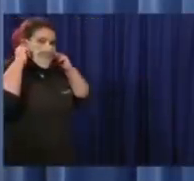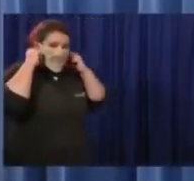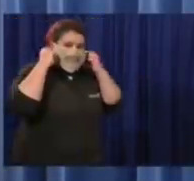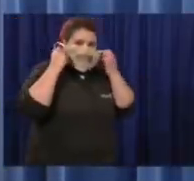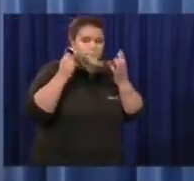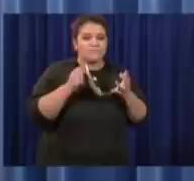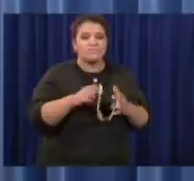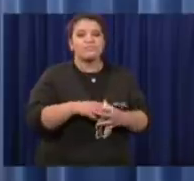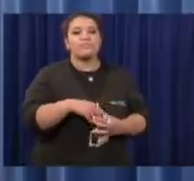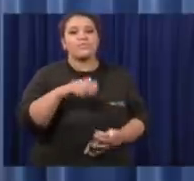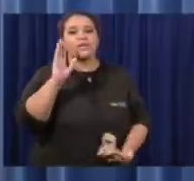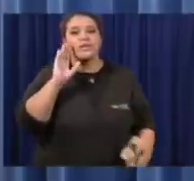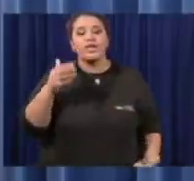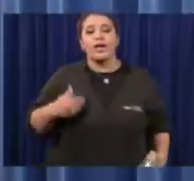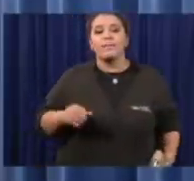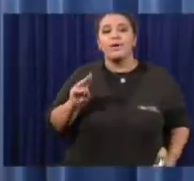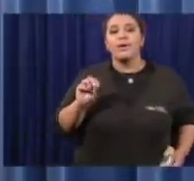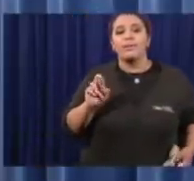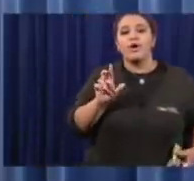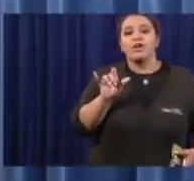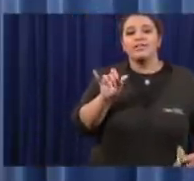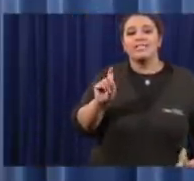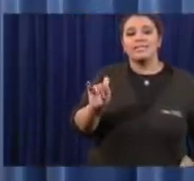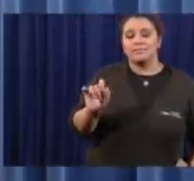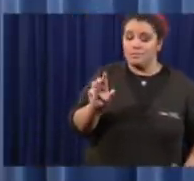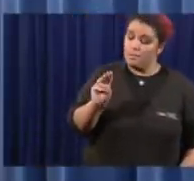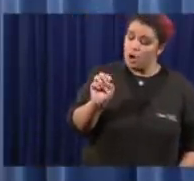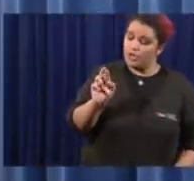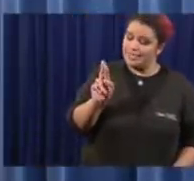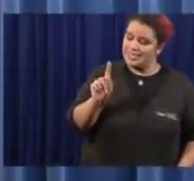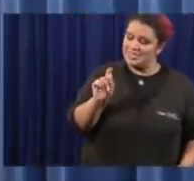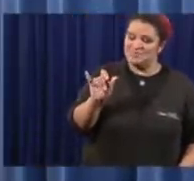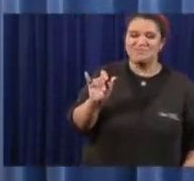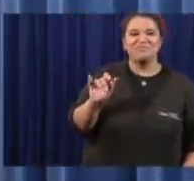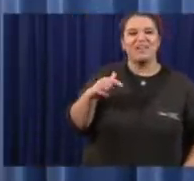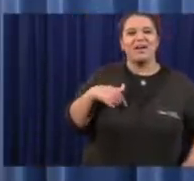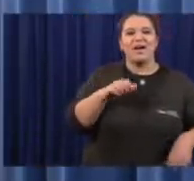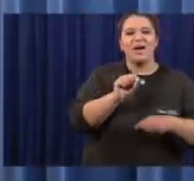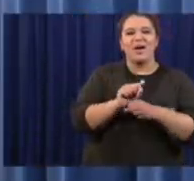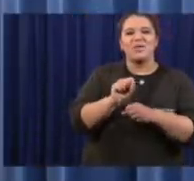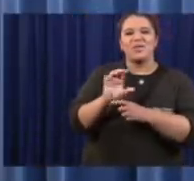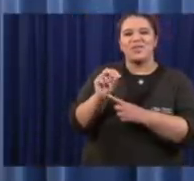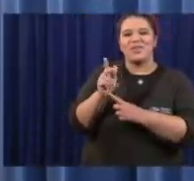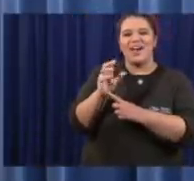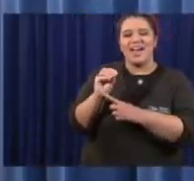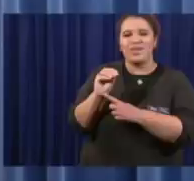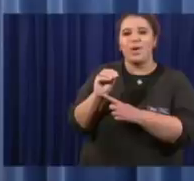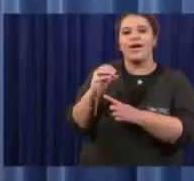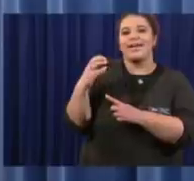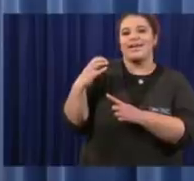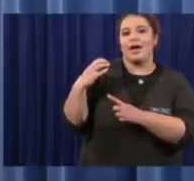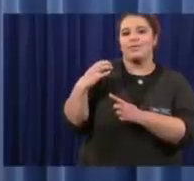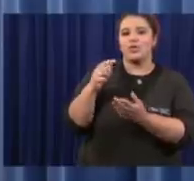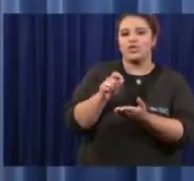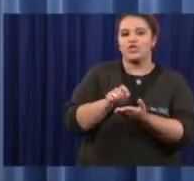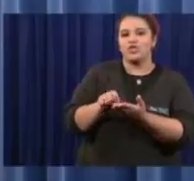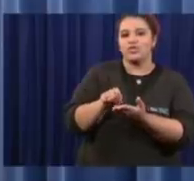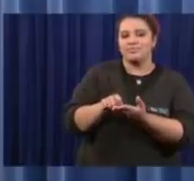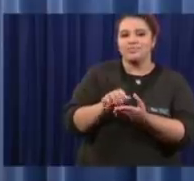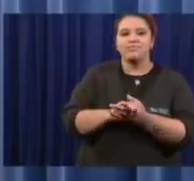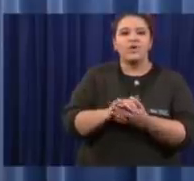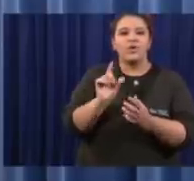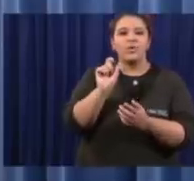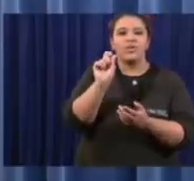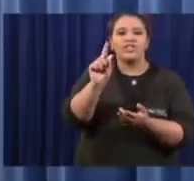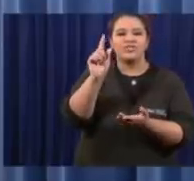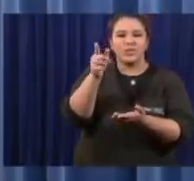Hi, Marty Schladen, Ohio Capital Journal. This question's for Governor DeWine and Dr. Acton. I know that you